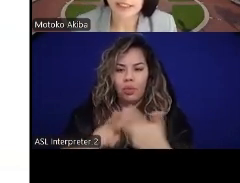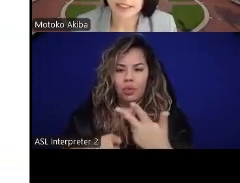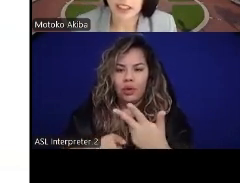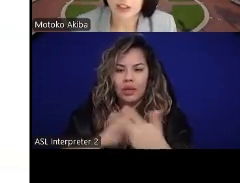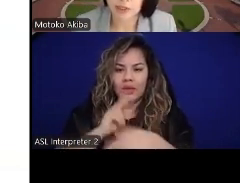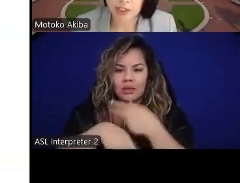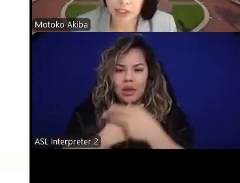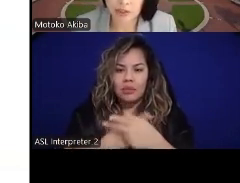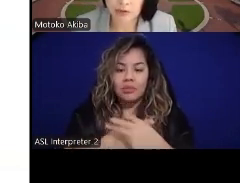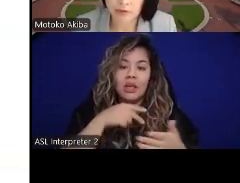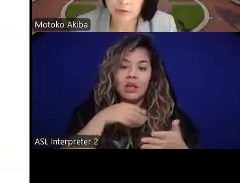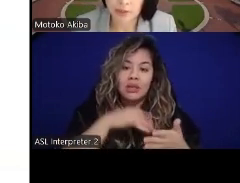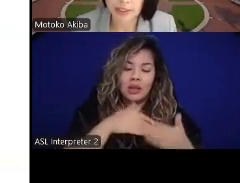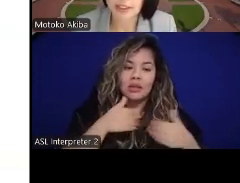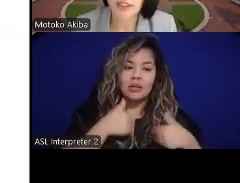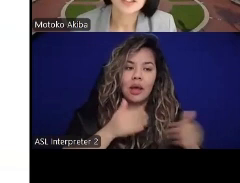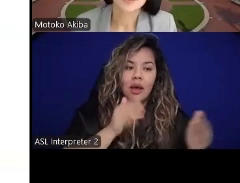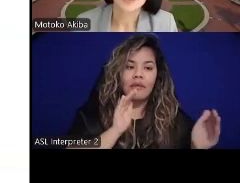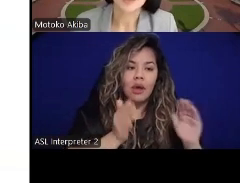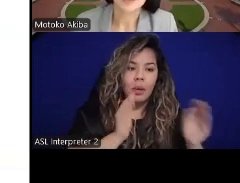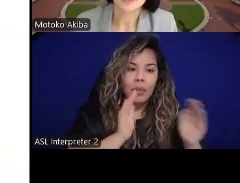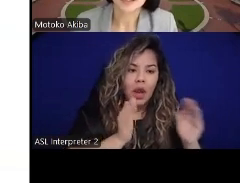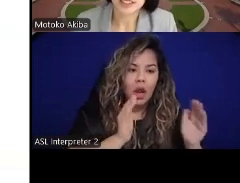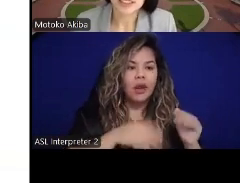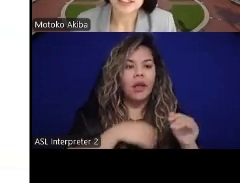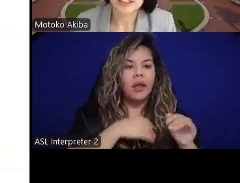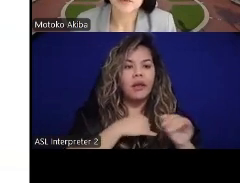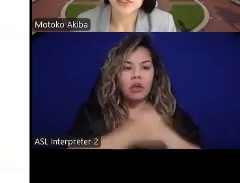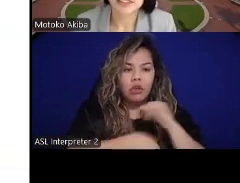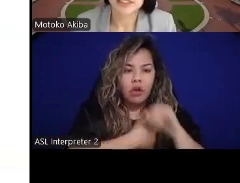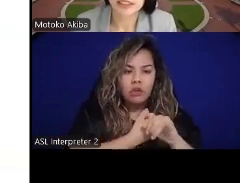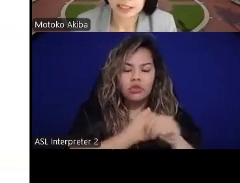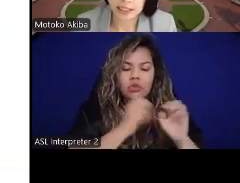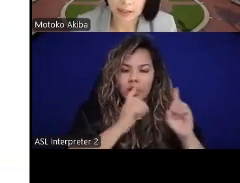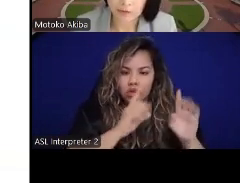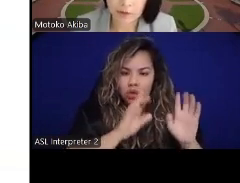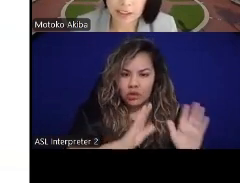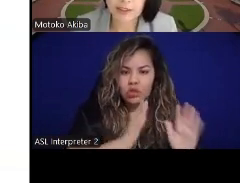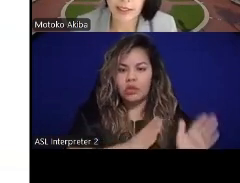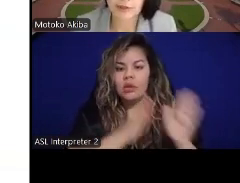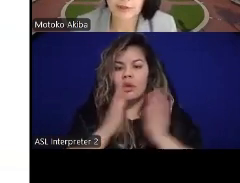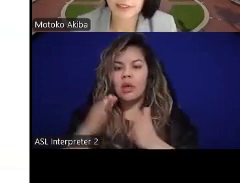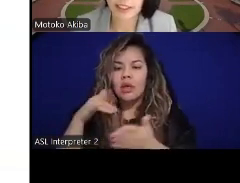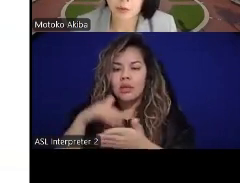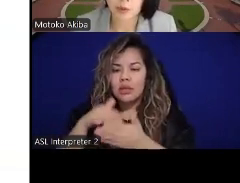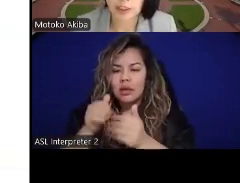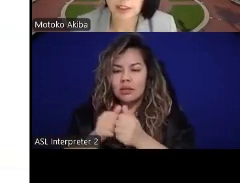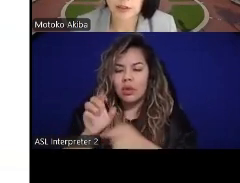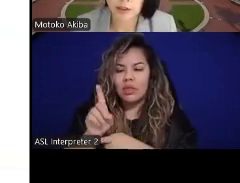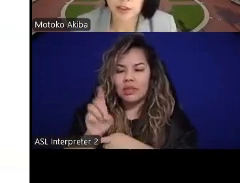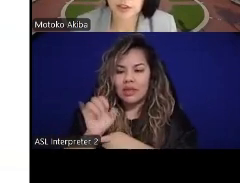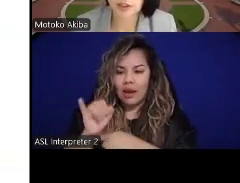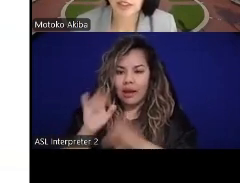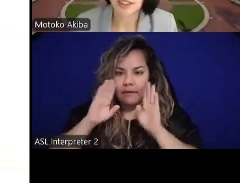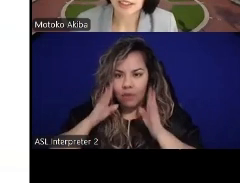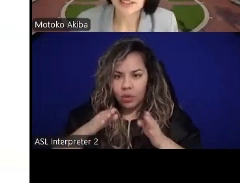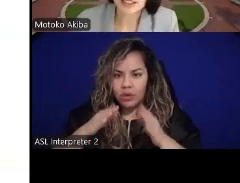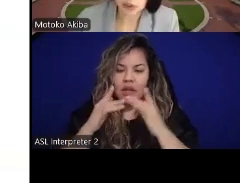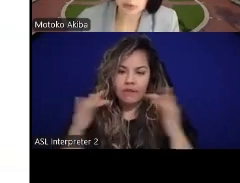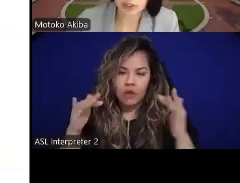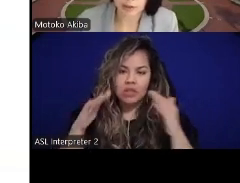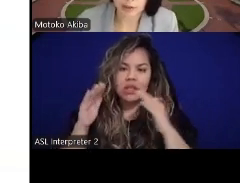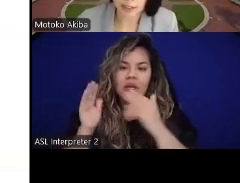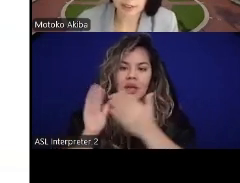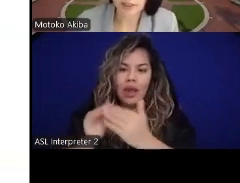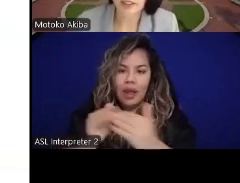comparative international education focus, the studies with DEI focus, diversity, equity, inclusions in